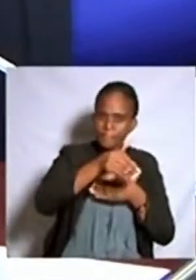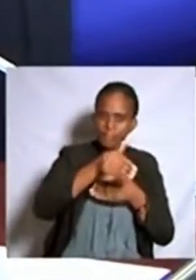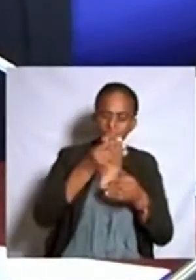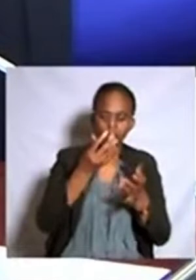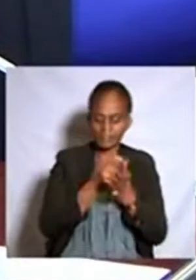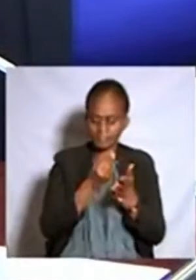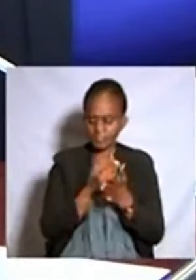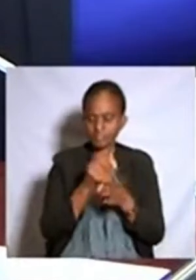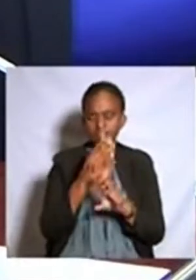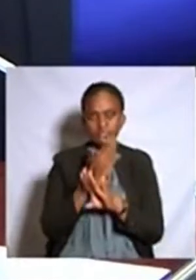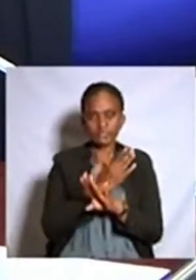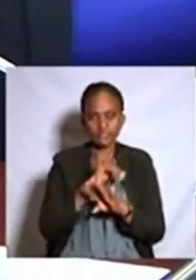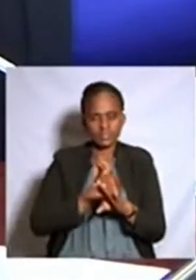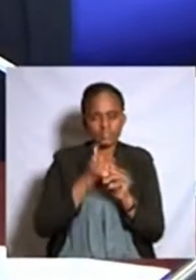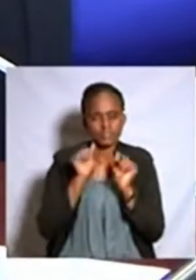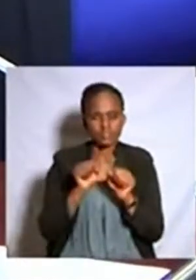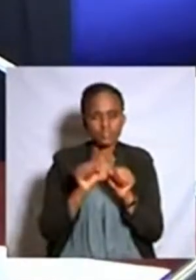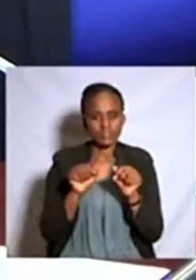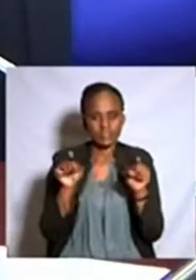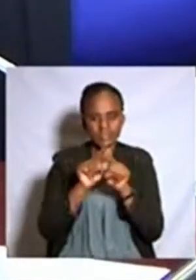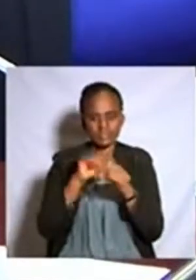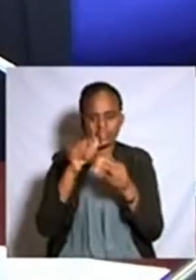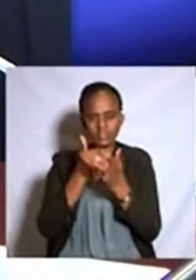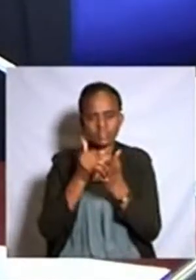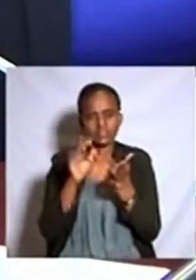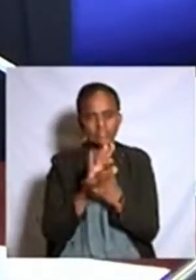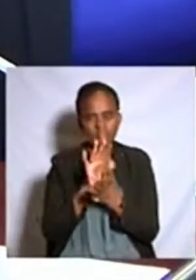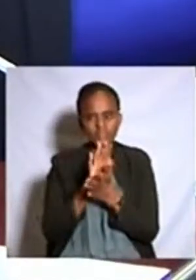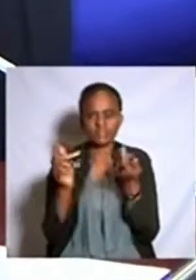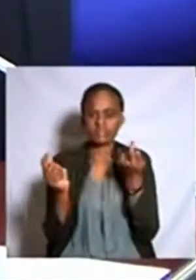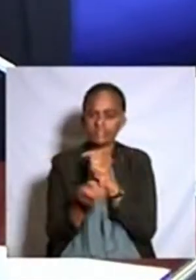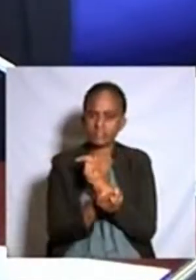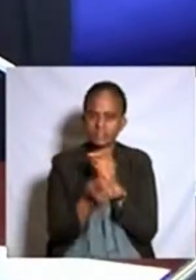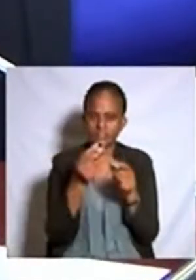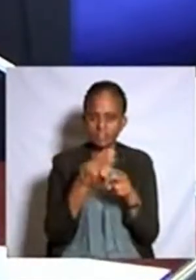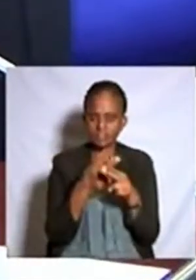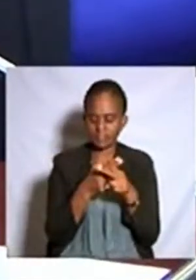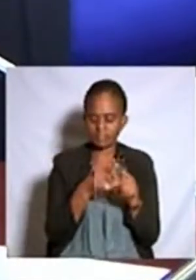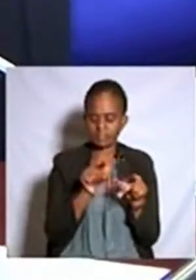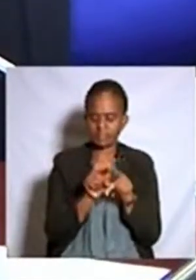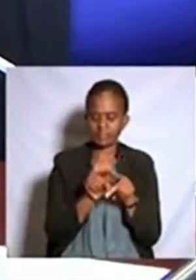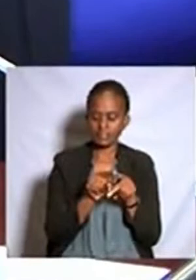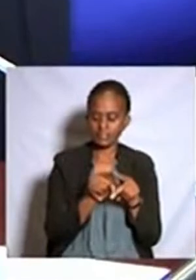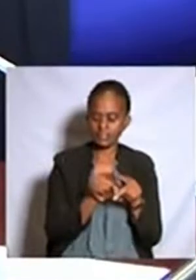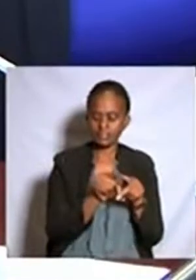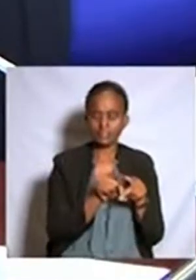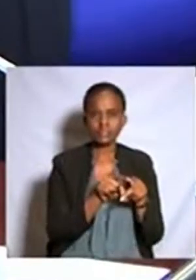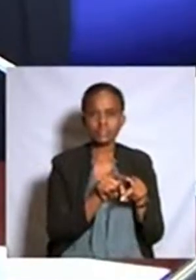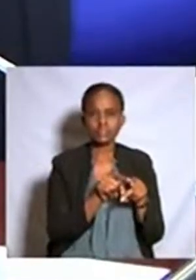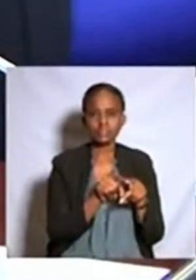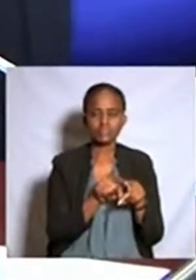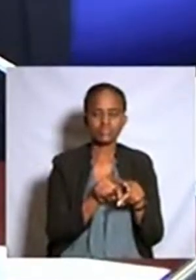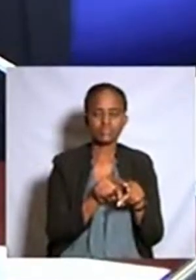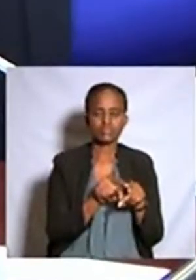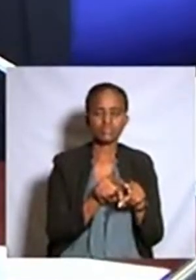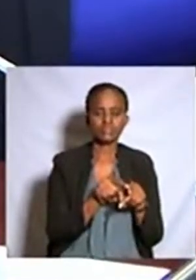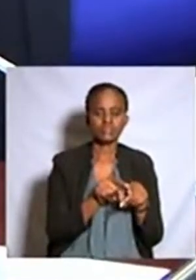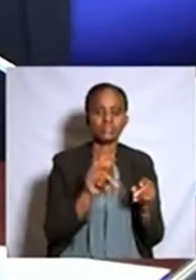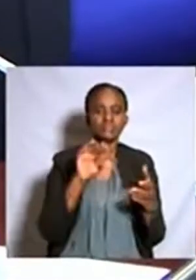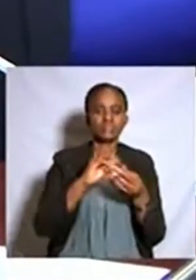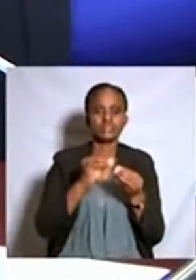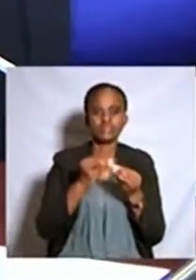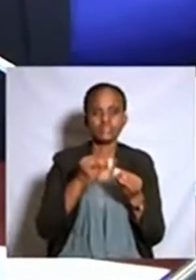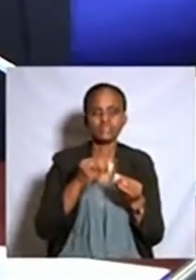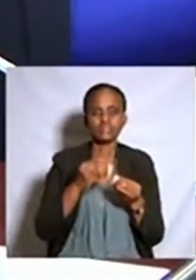fees before we can lodge all the documents for change of ownership and the perfection of security. Item 15, Chair,